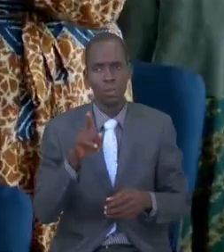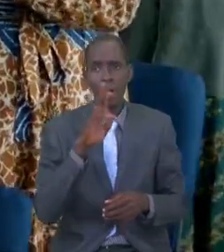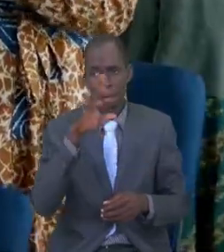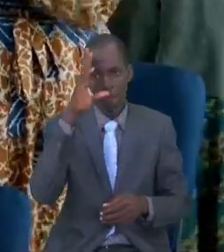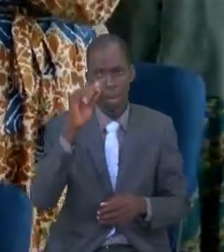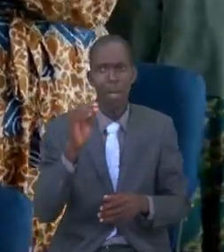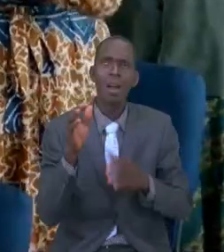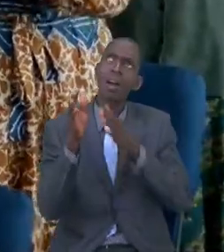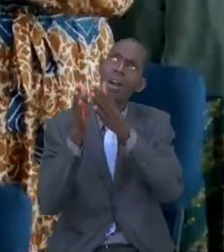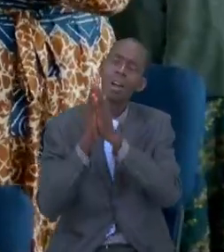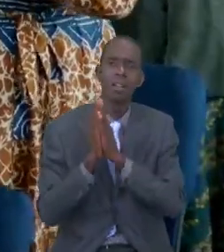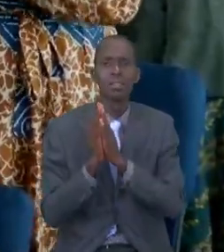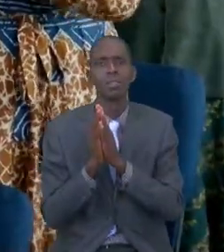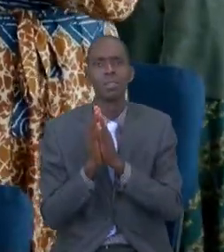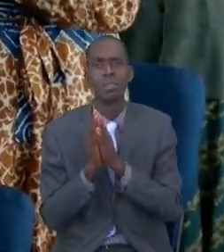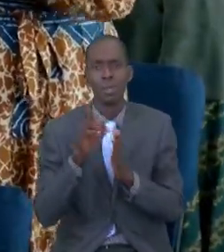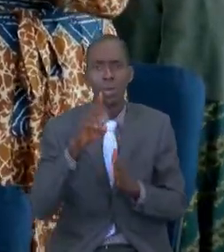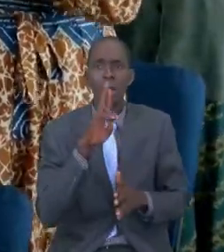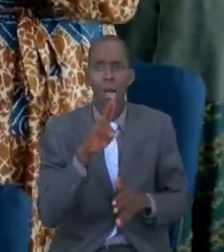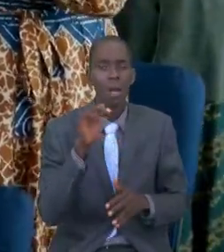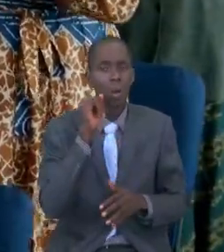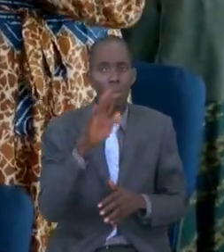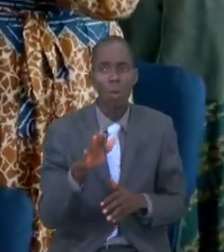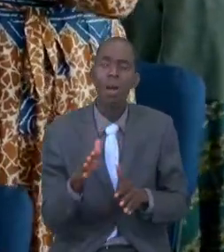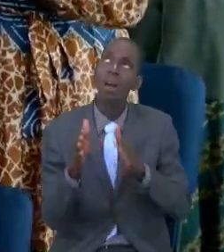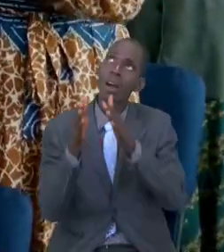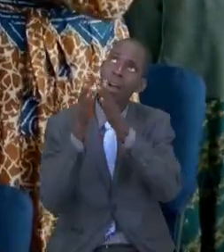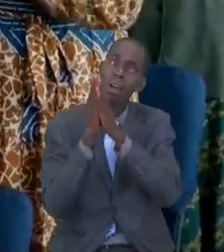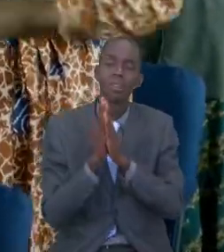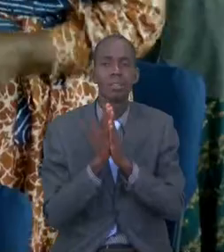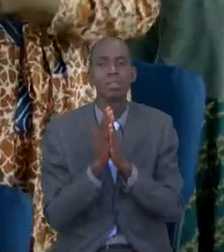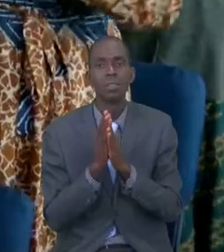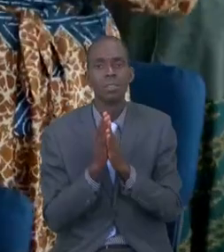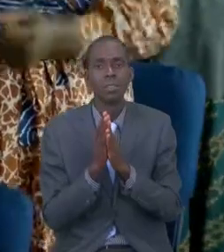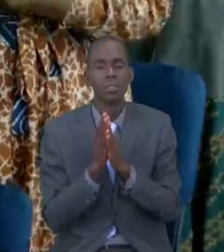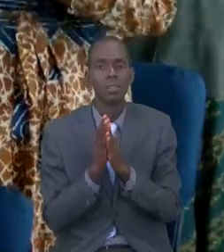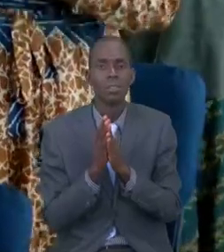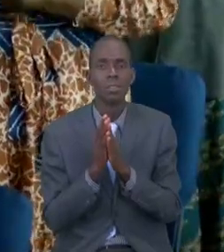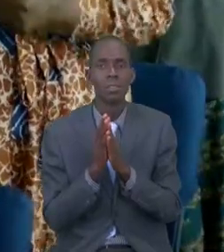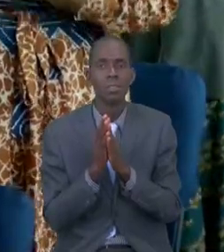Ask. I'm a woman. Ask.